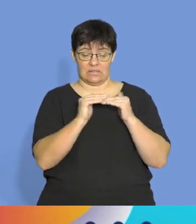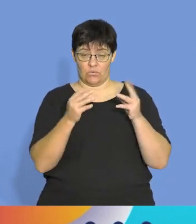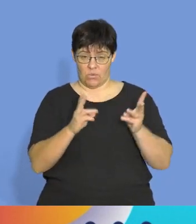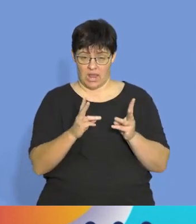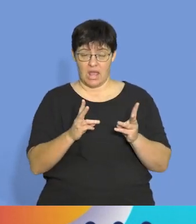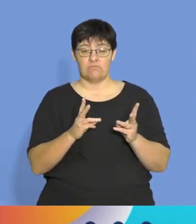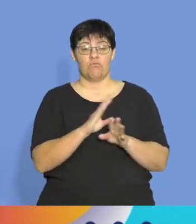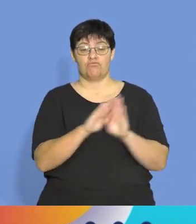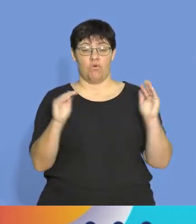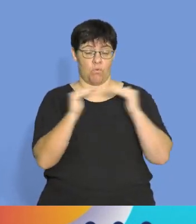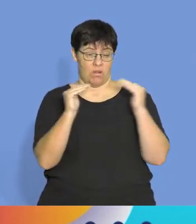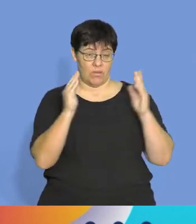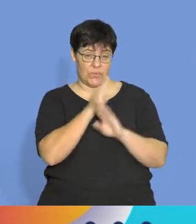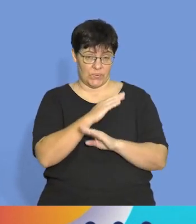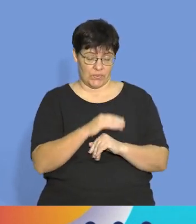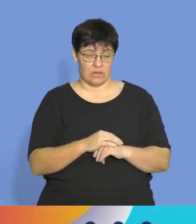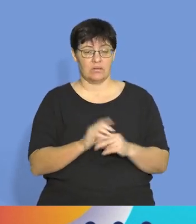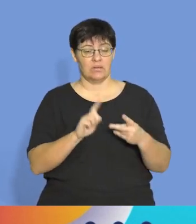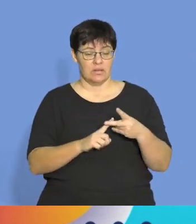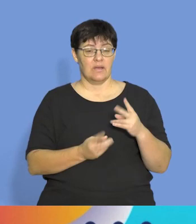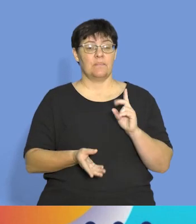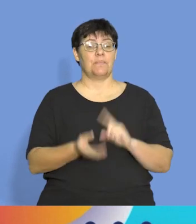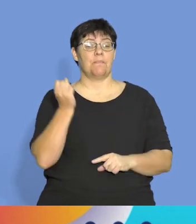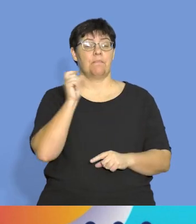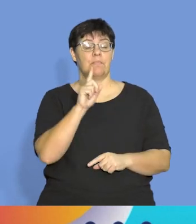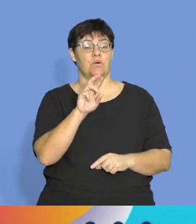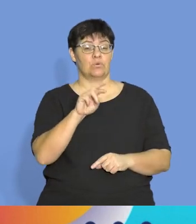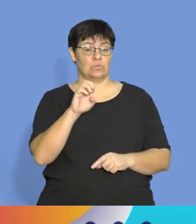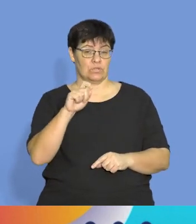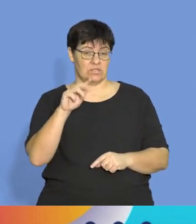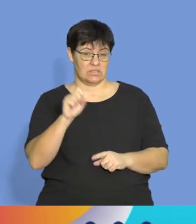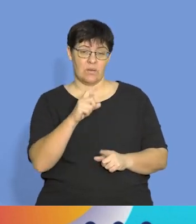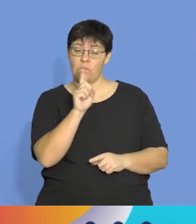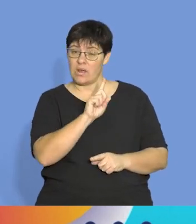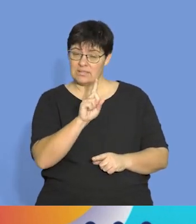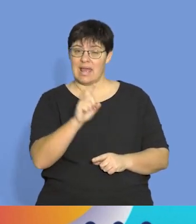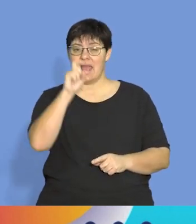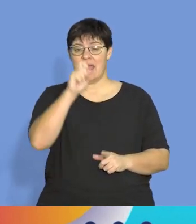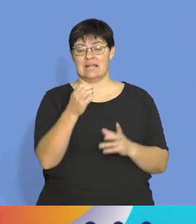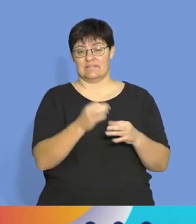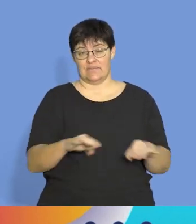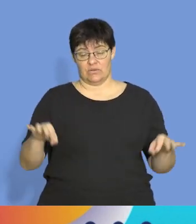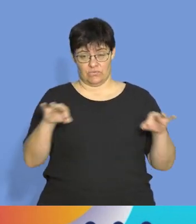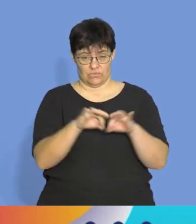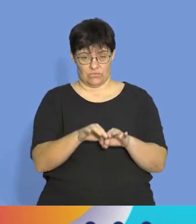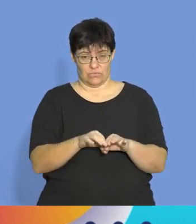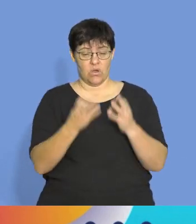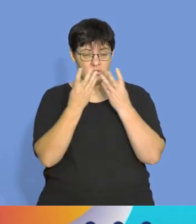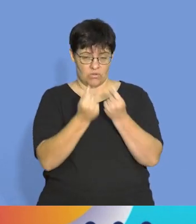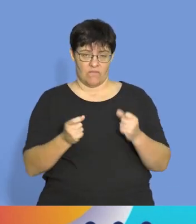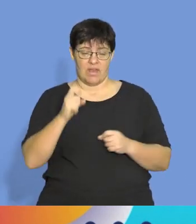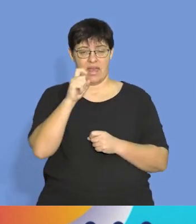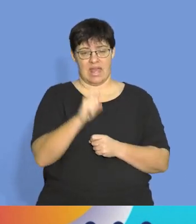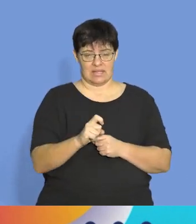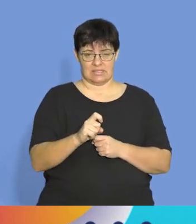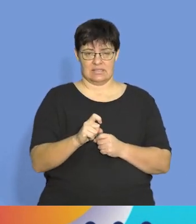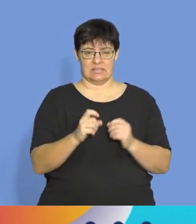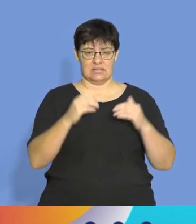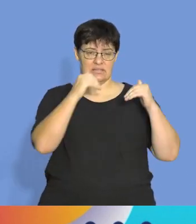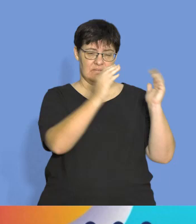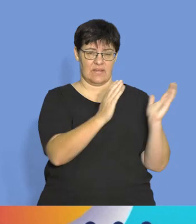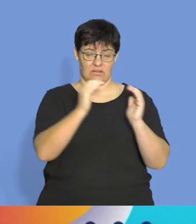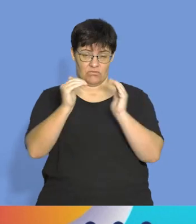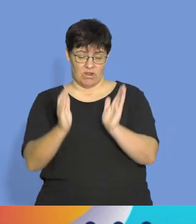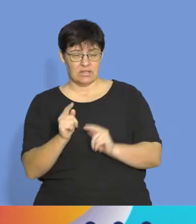that it is in standard form as an inequality. Find the roots. When I talk about the roots, I'm talking about the x values, right? Solve